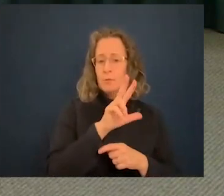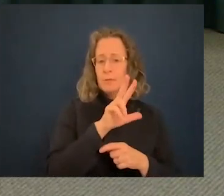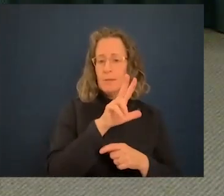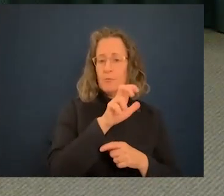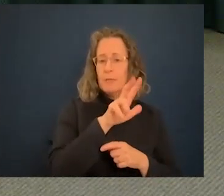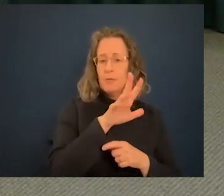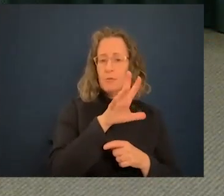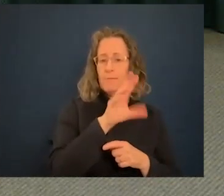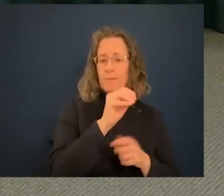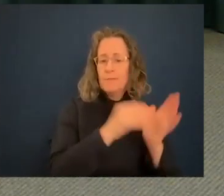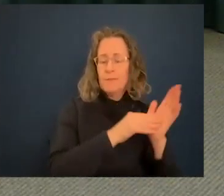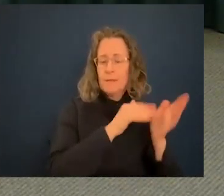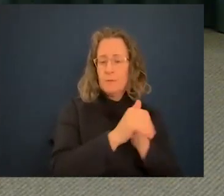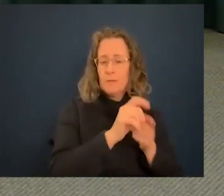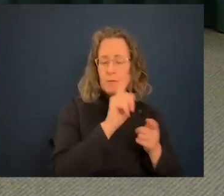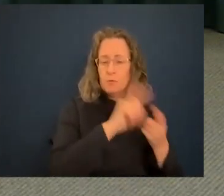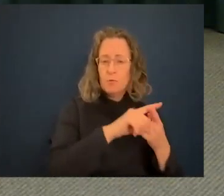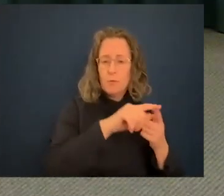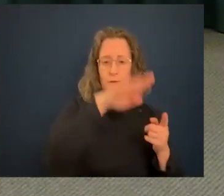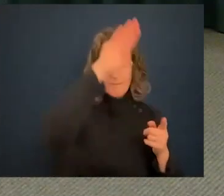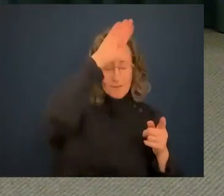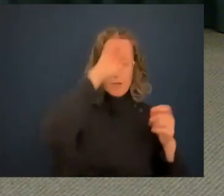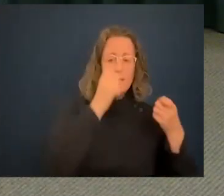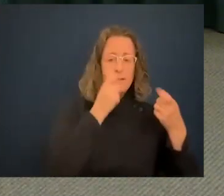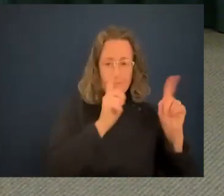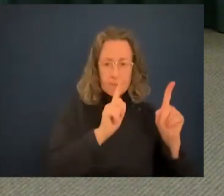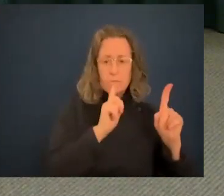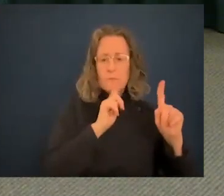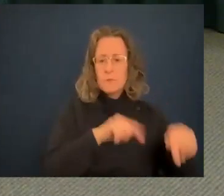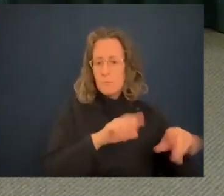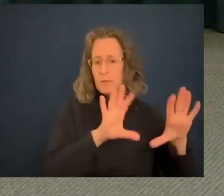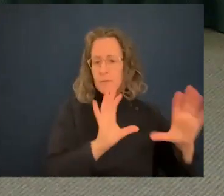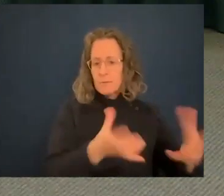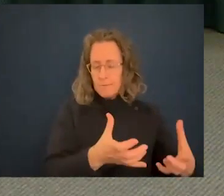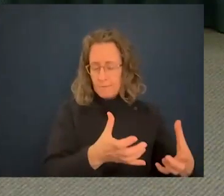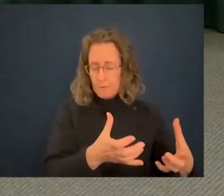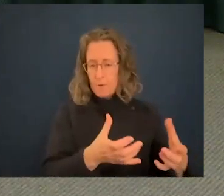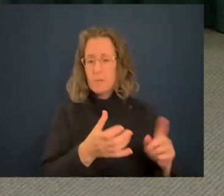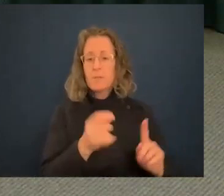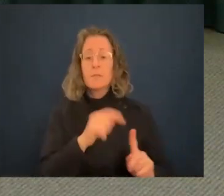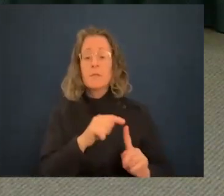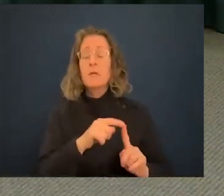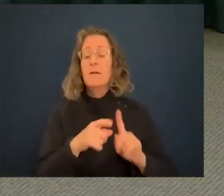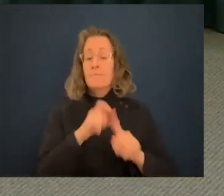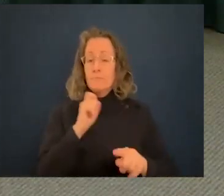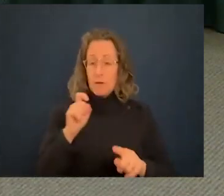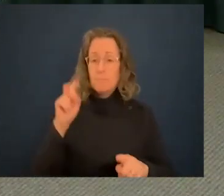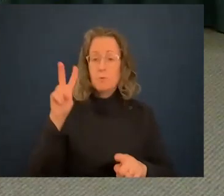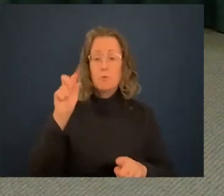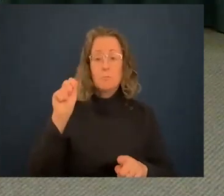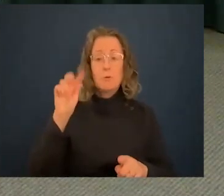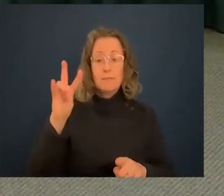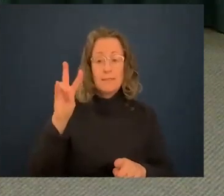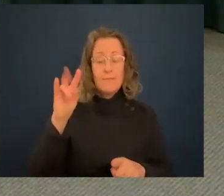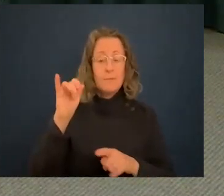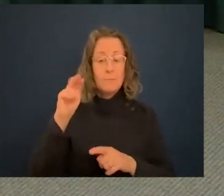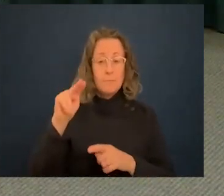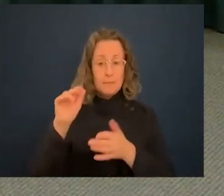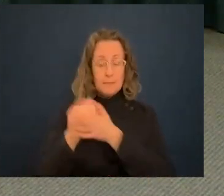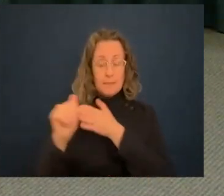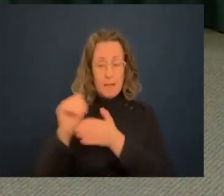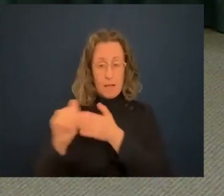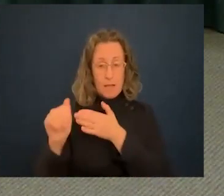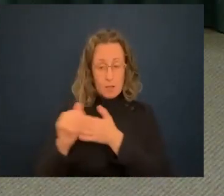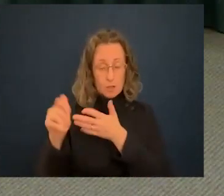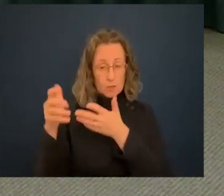to fire effective response Force from the 2.7 million of remaining unallocated local